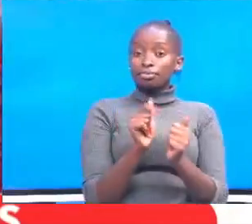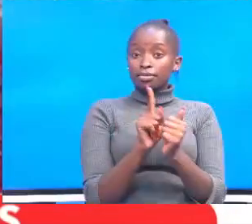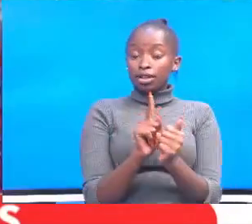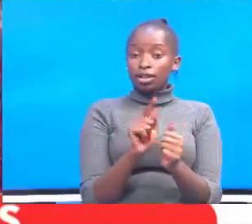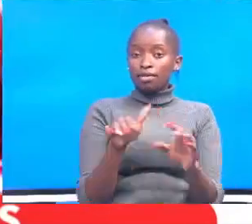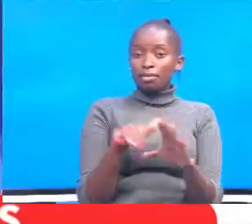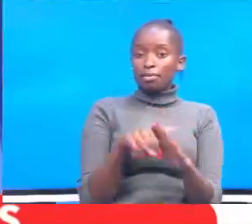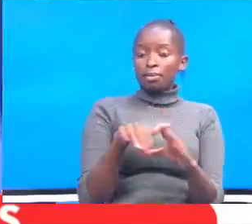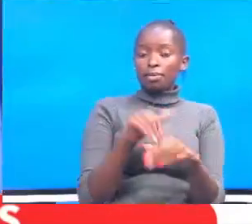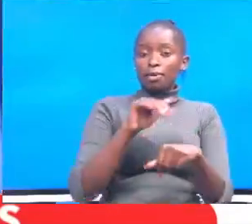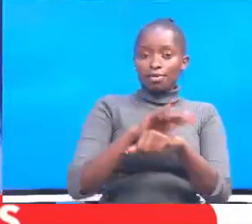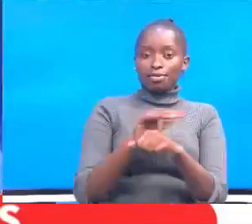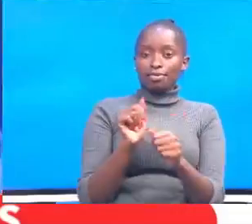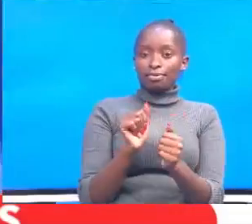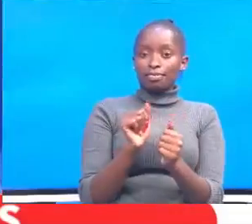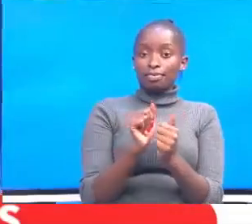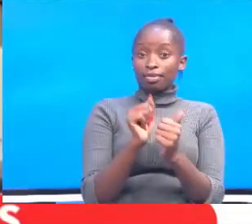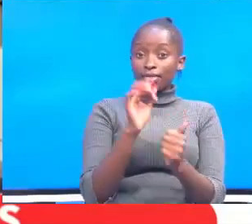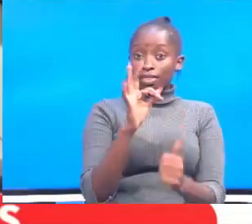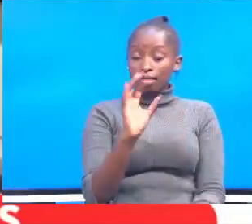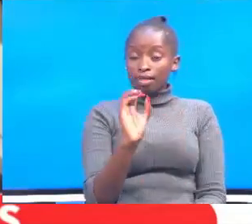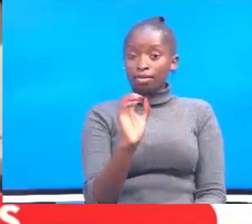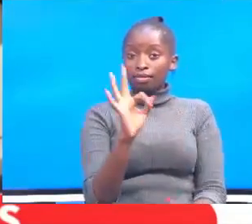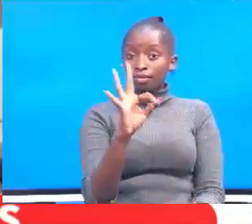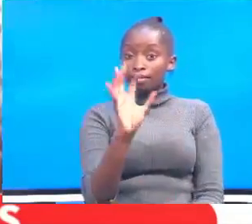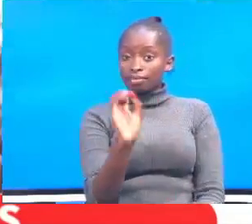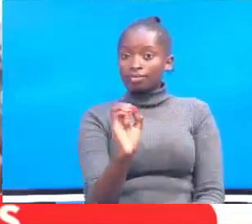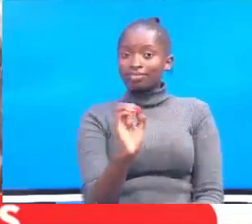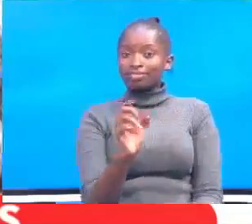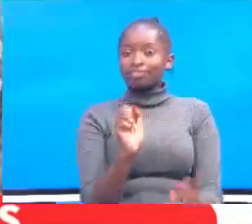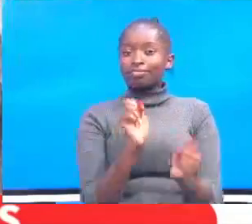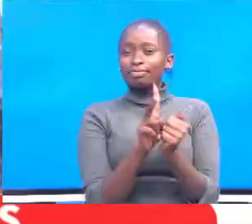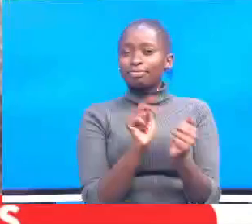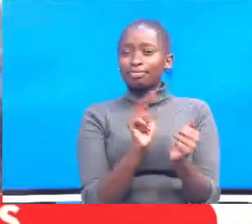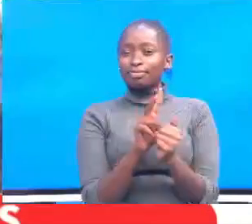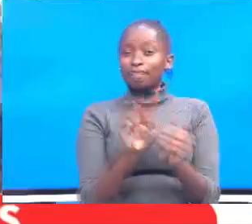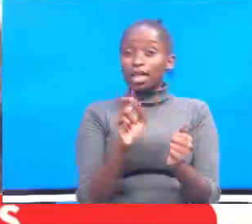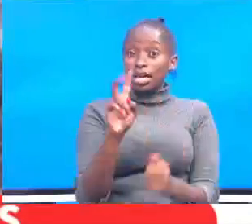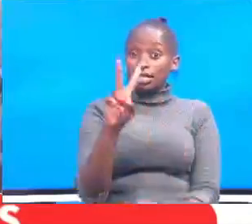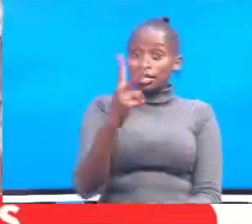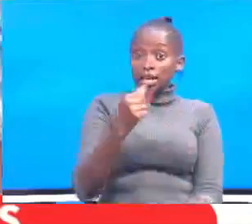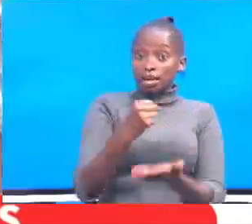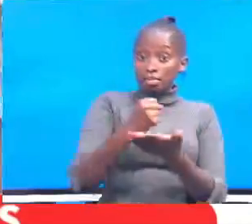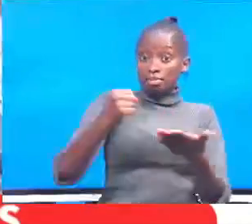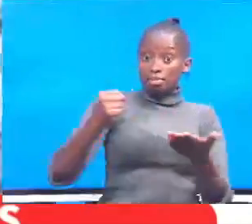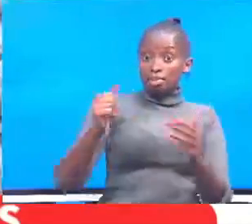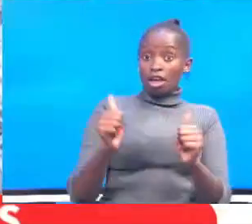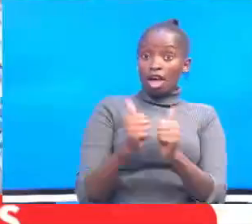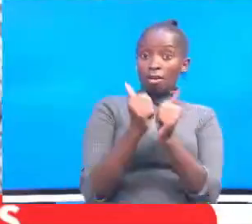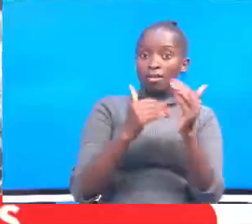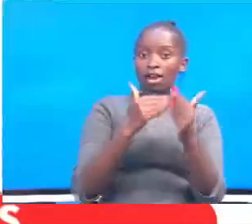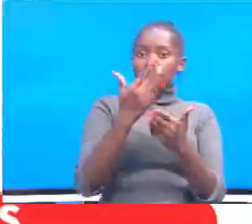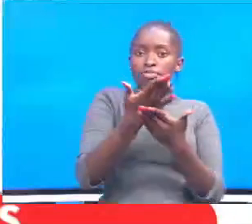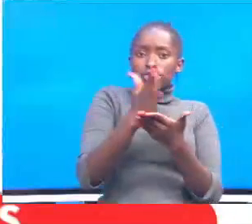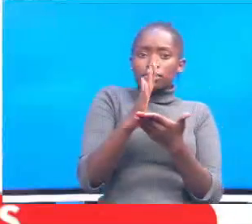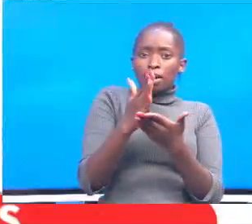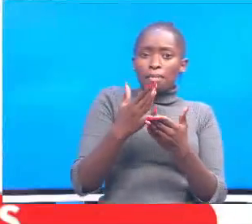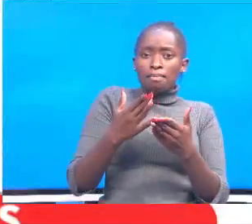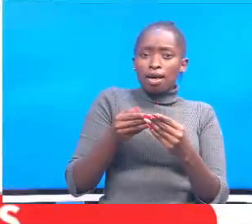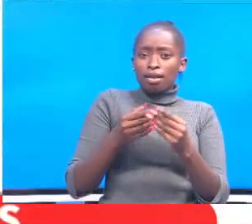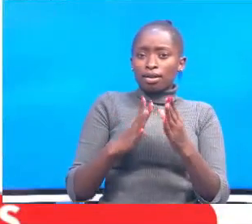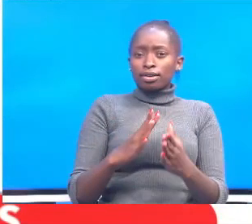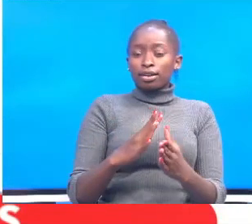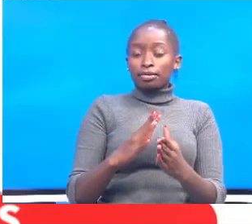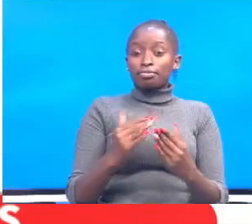December 30th. The second impeachment has elicited mixed reactions from a section of elected leaders. Cabinet Secretary